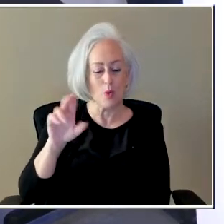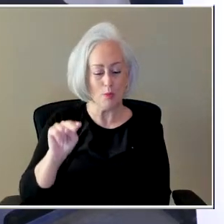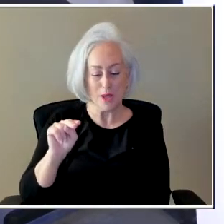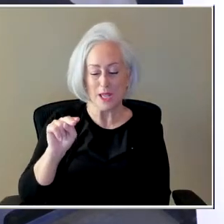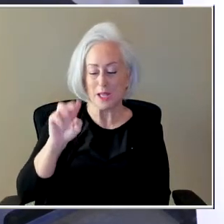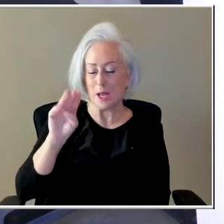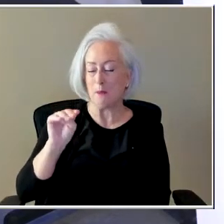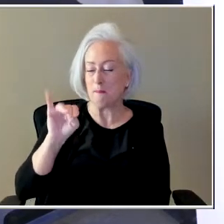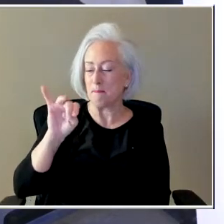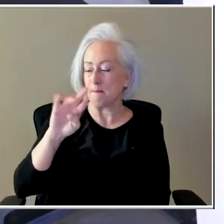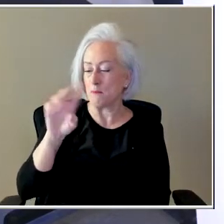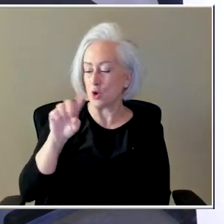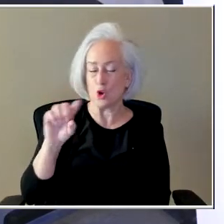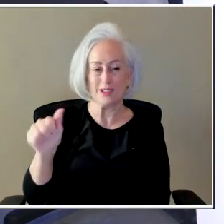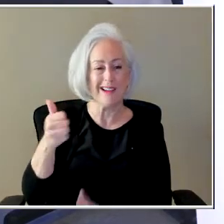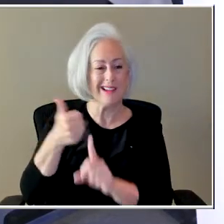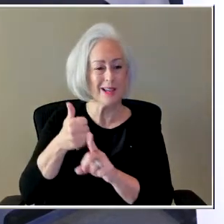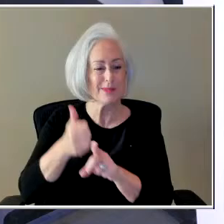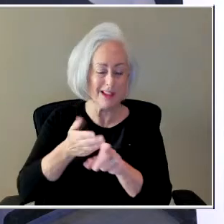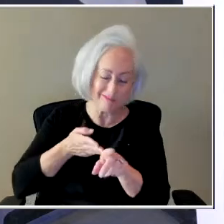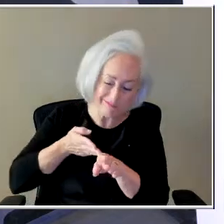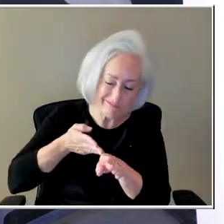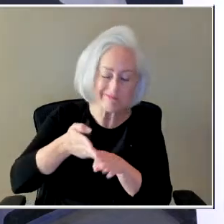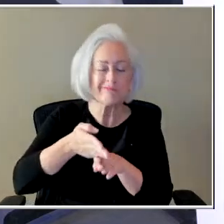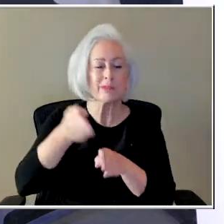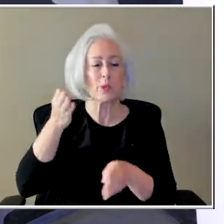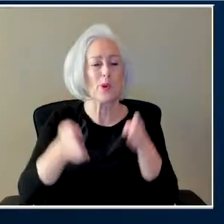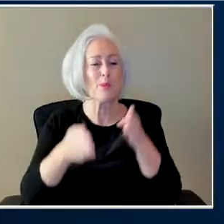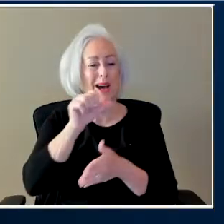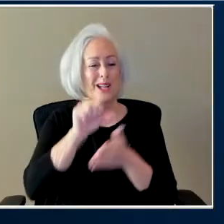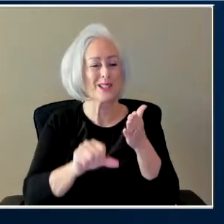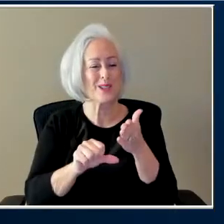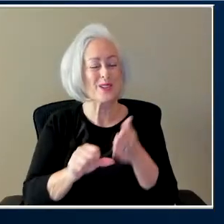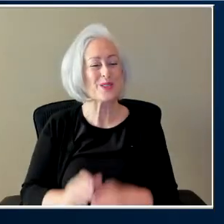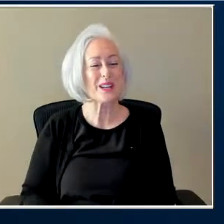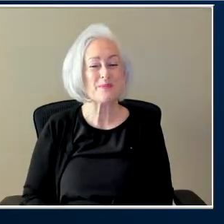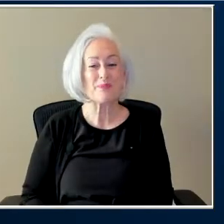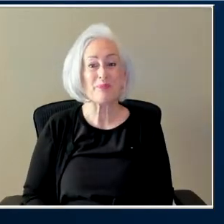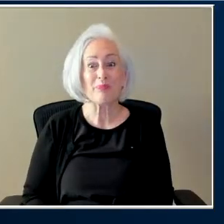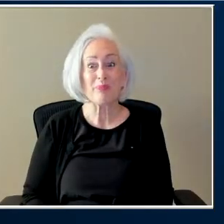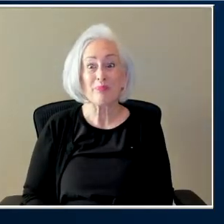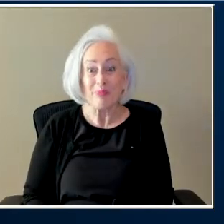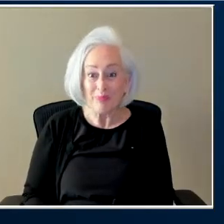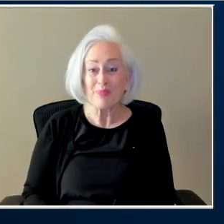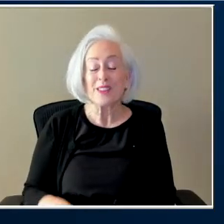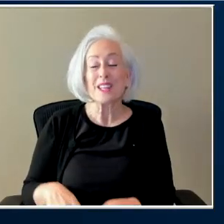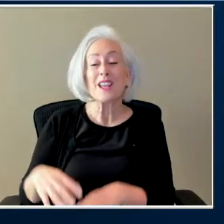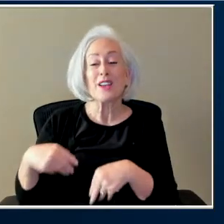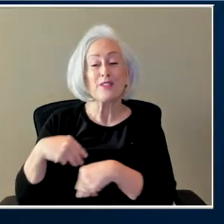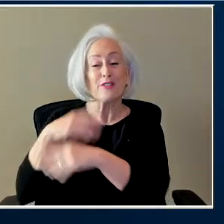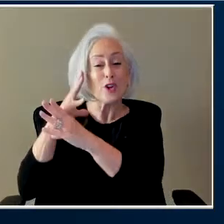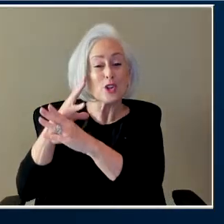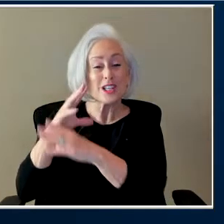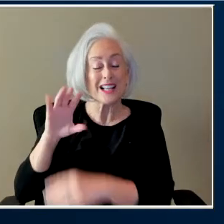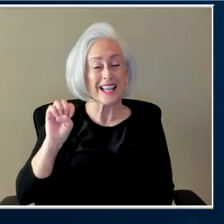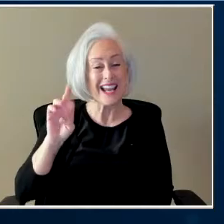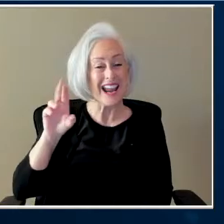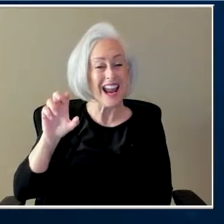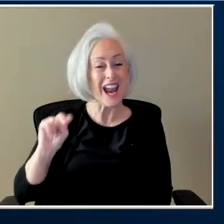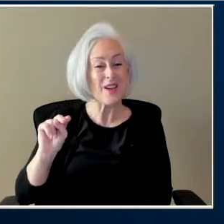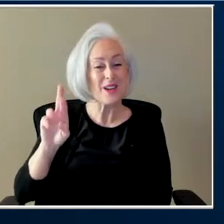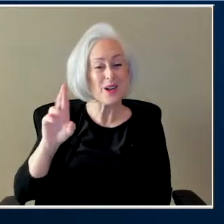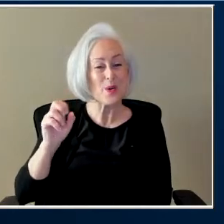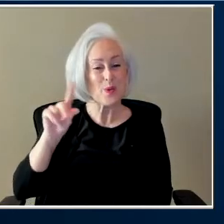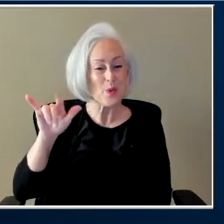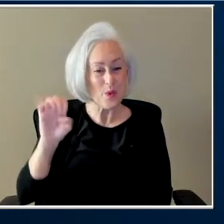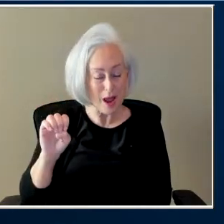surgery. Doctor, so good to see you today. Thank you. We're also joined virtually this morning by Erin Rappel, clinical nurse coordinator for